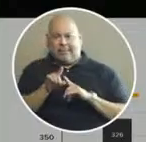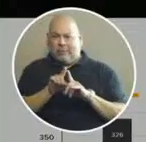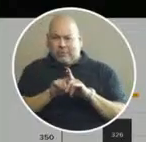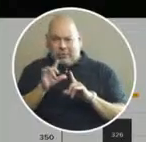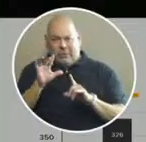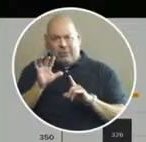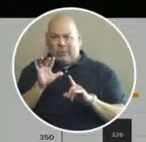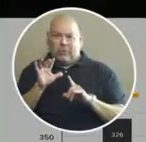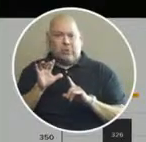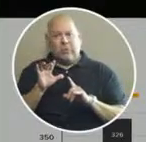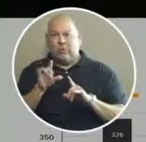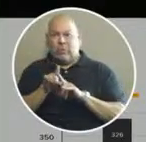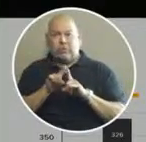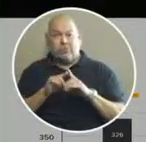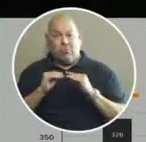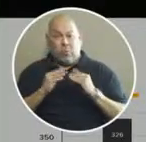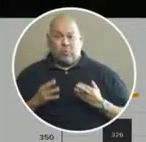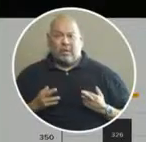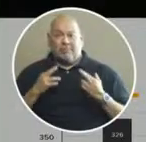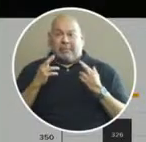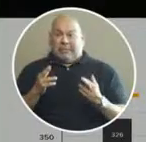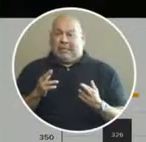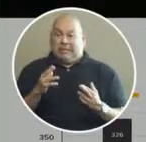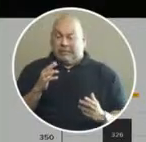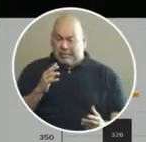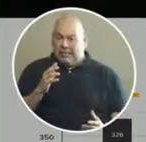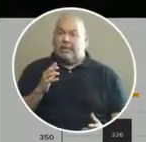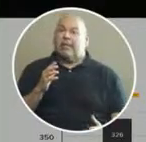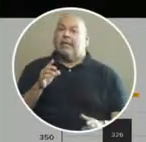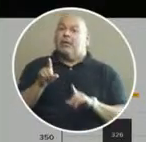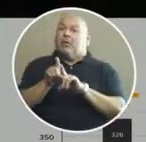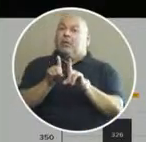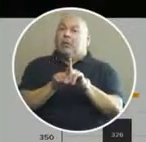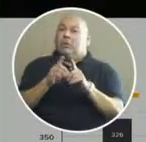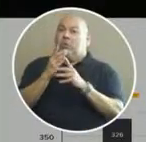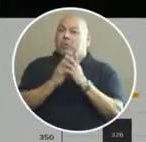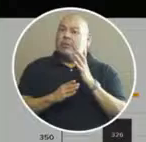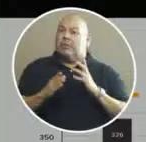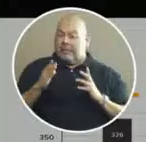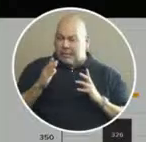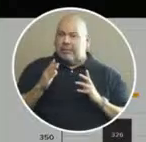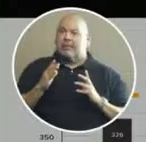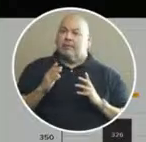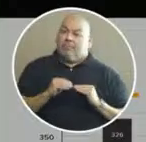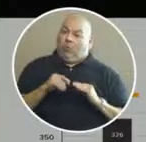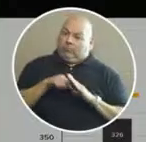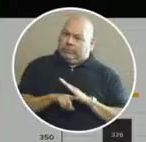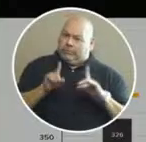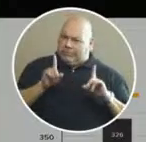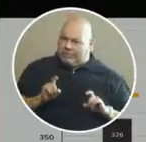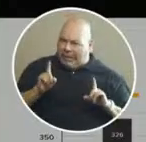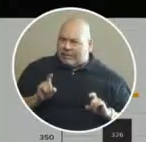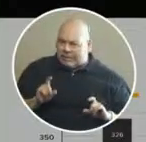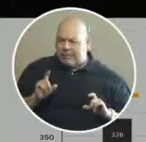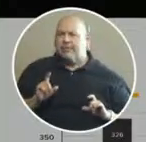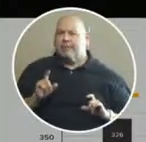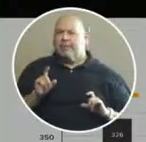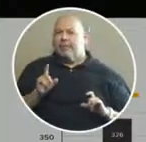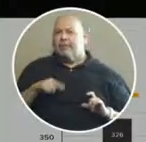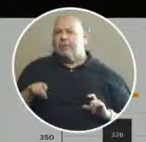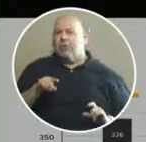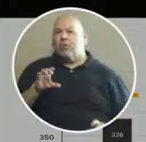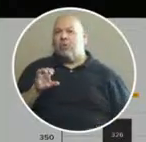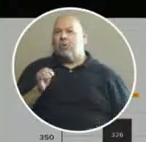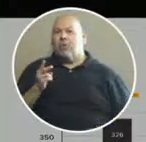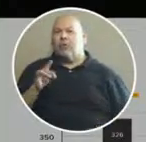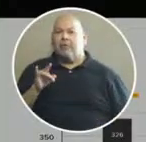also much needed recommendations. There was also some more extended testing that had been done, and